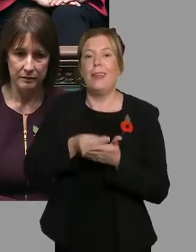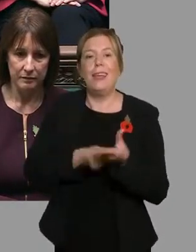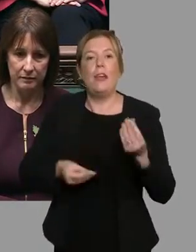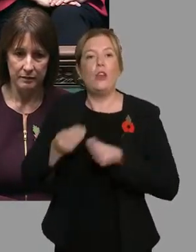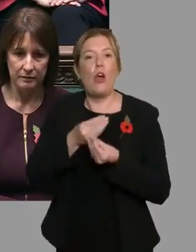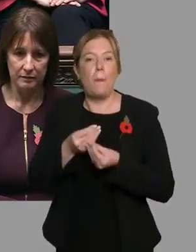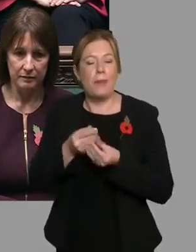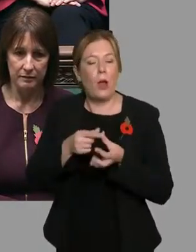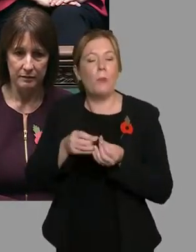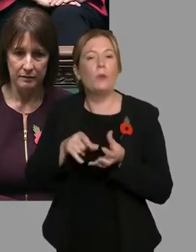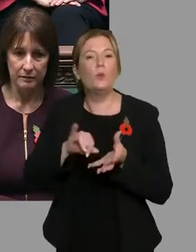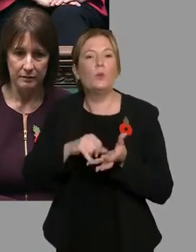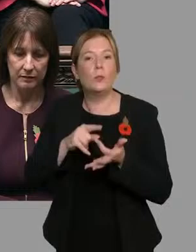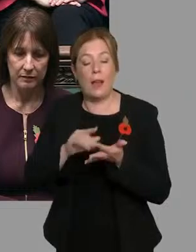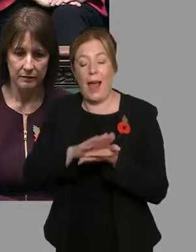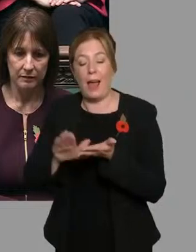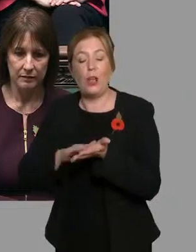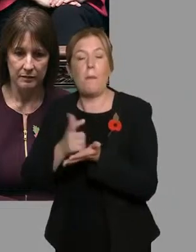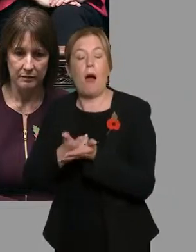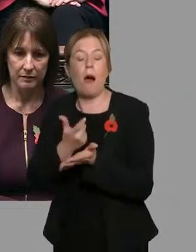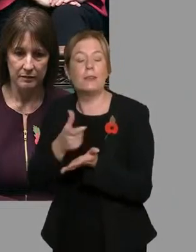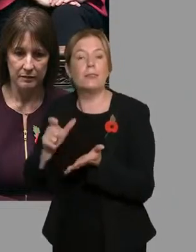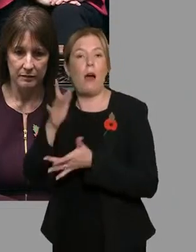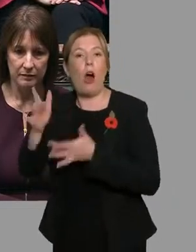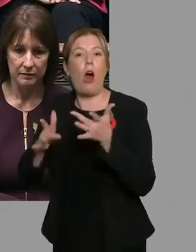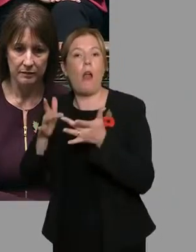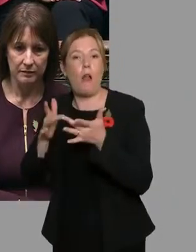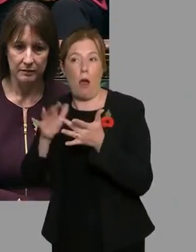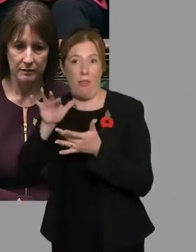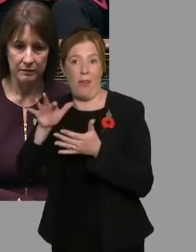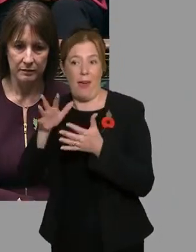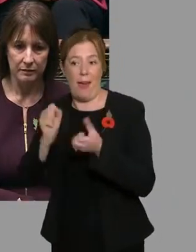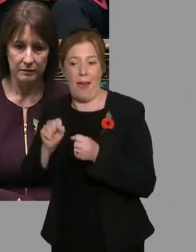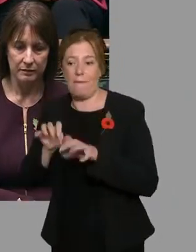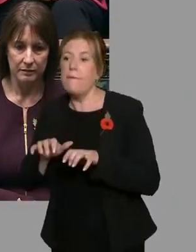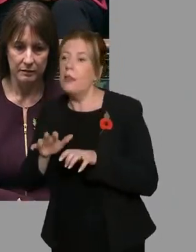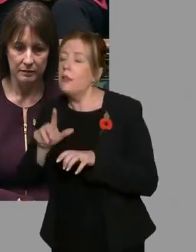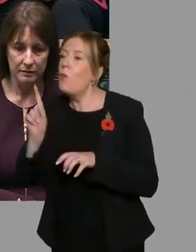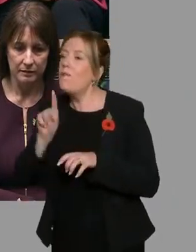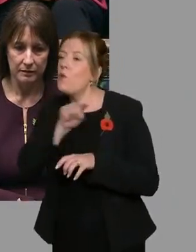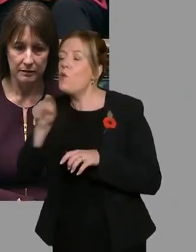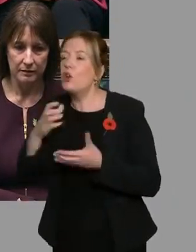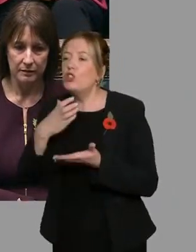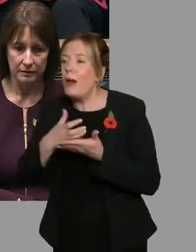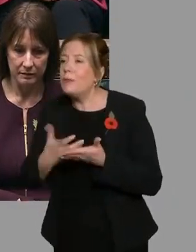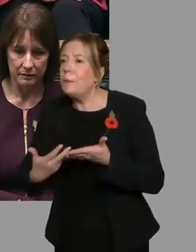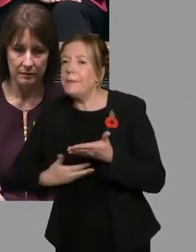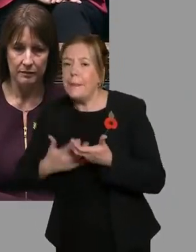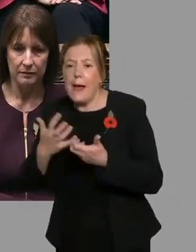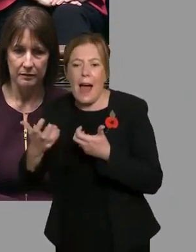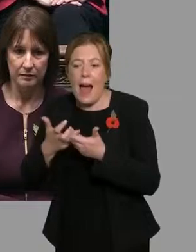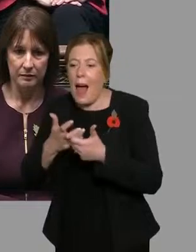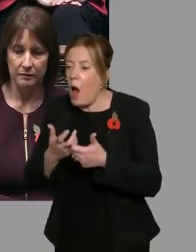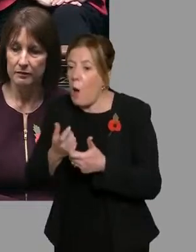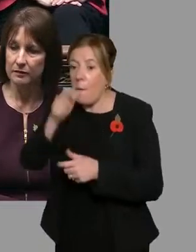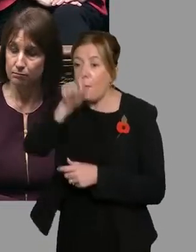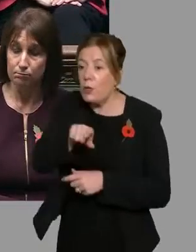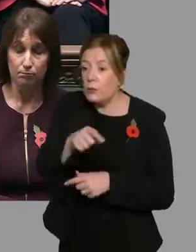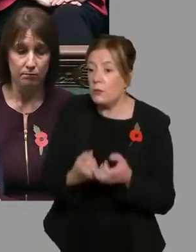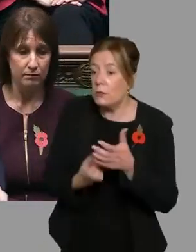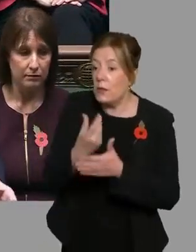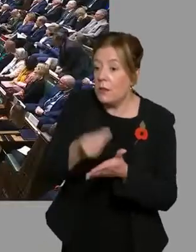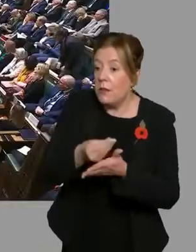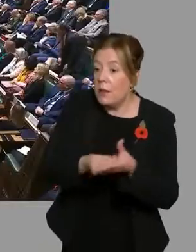online tool to help charities and businesses identify and respond to economic abuse. And I'll make sure he has a meeting with the relevant